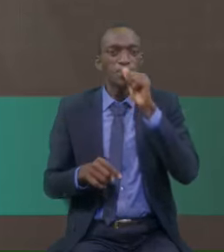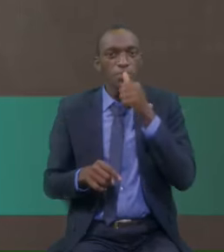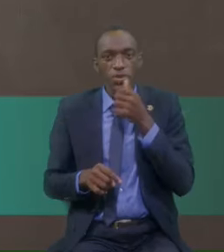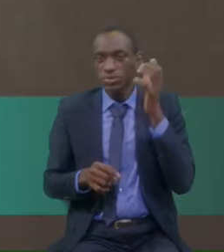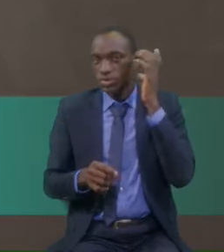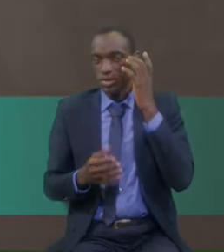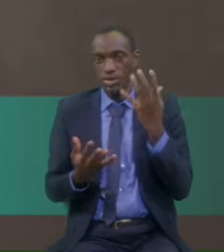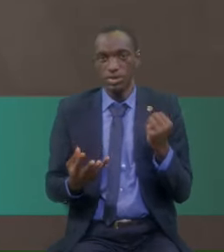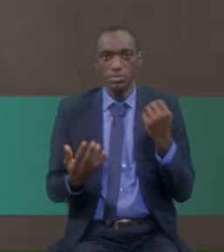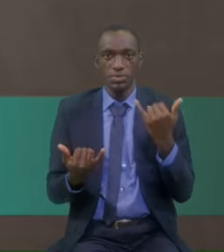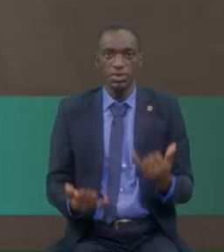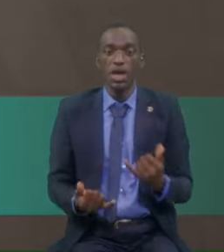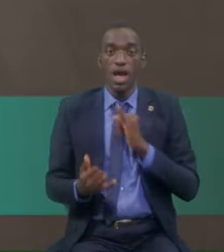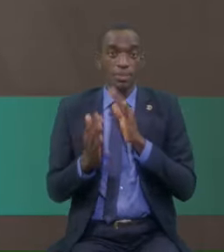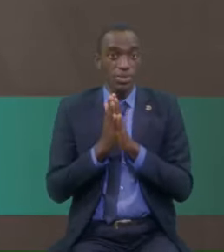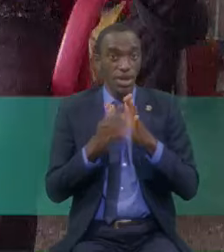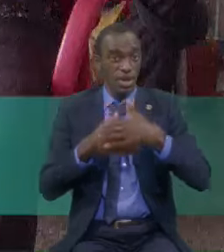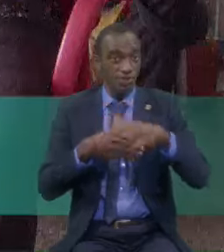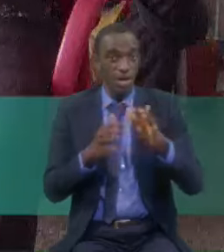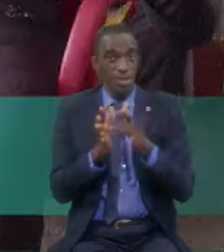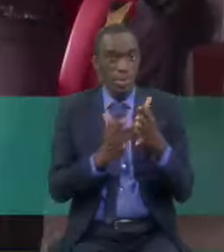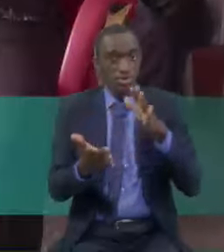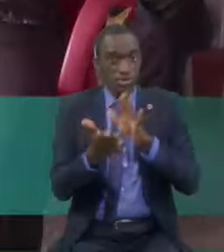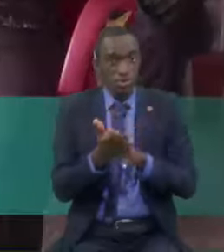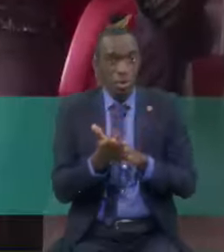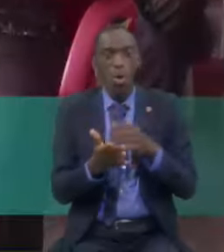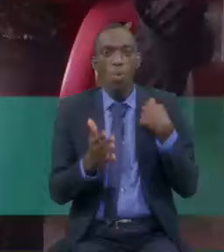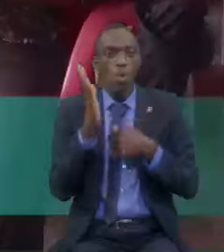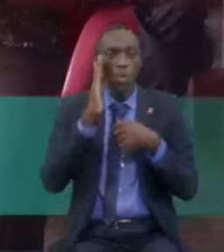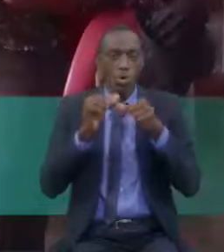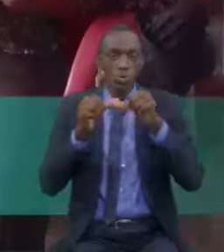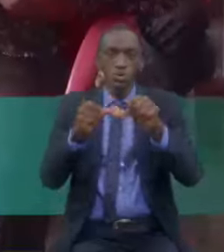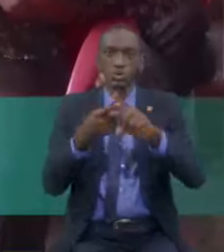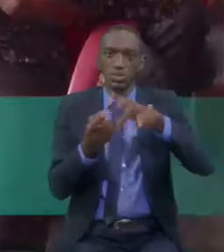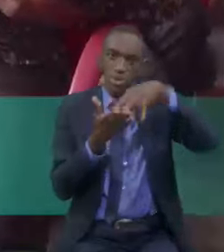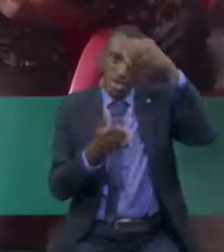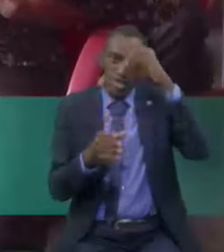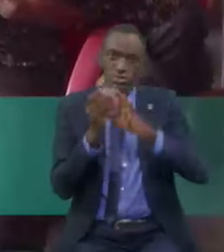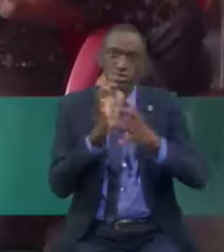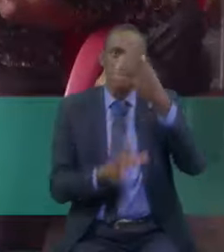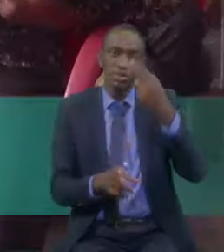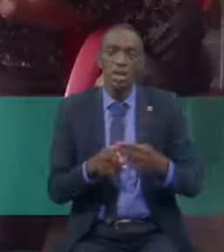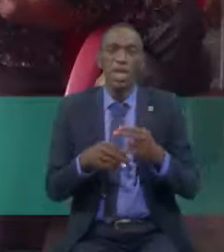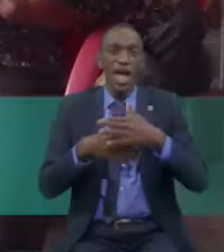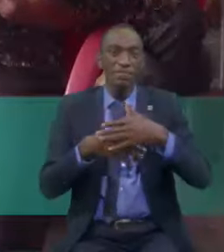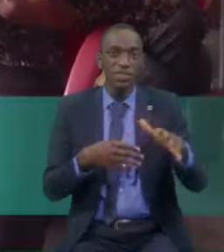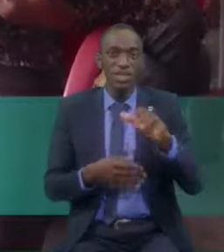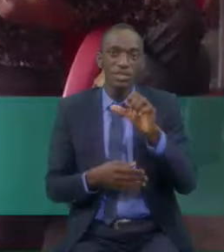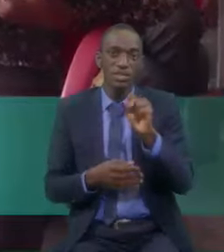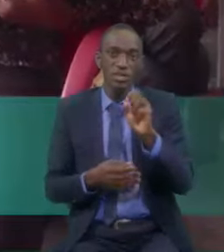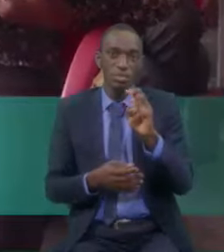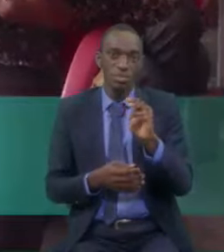school, we still keep on learning. After seminary, we keep on learning. And after the school,